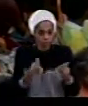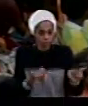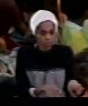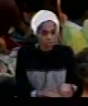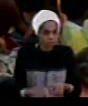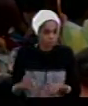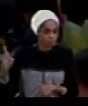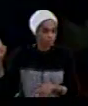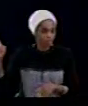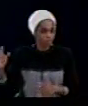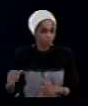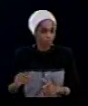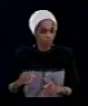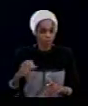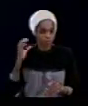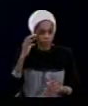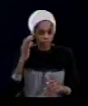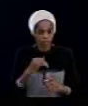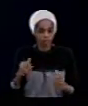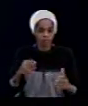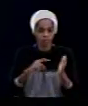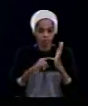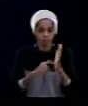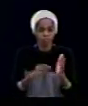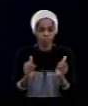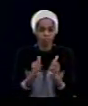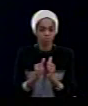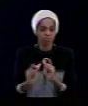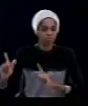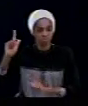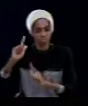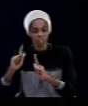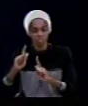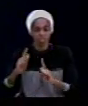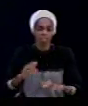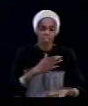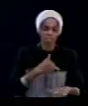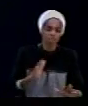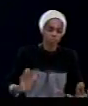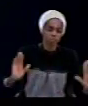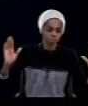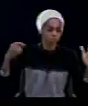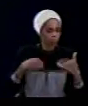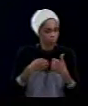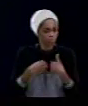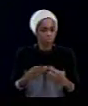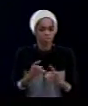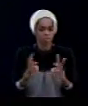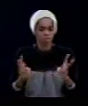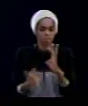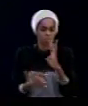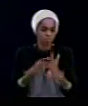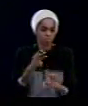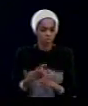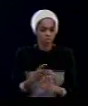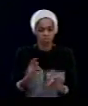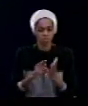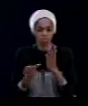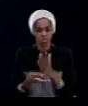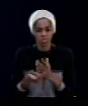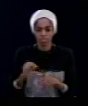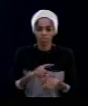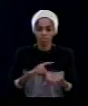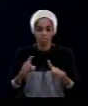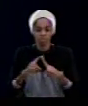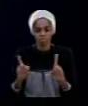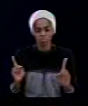and wonders. We have seen it. In this global crusade, signs and wonders with diverse miracles and the gift of